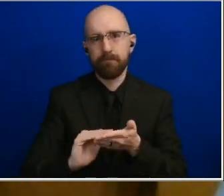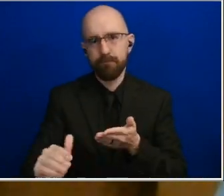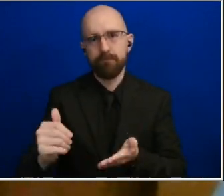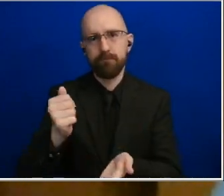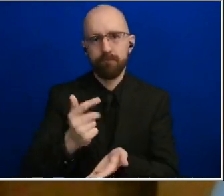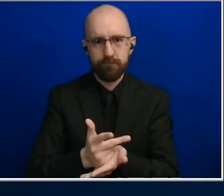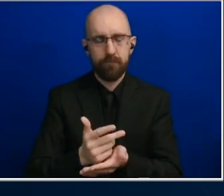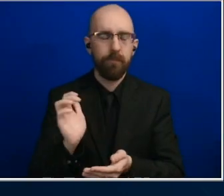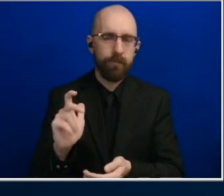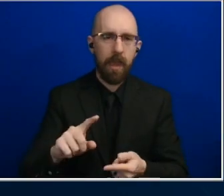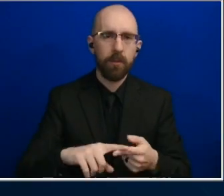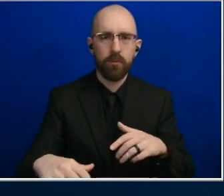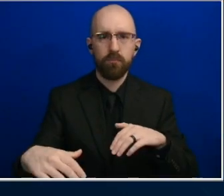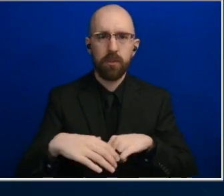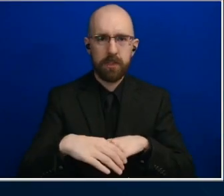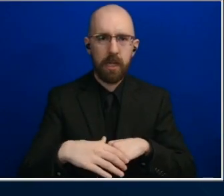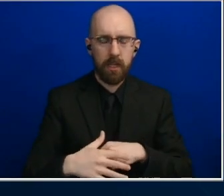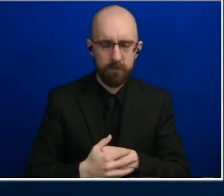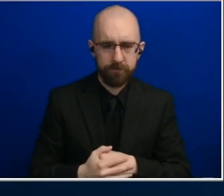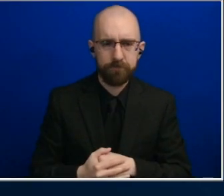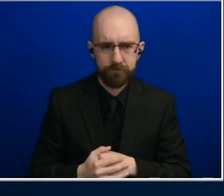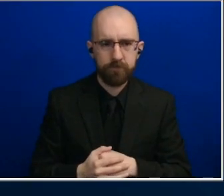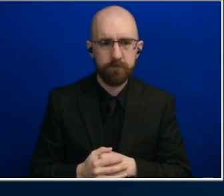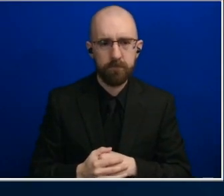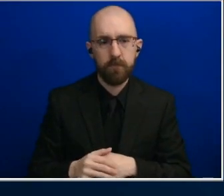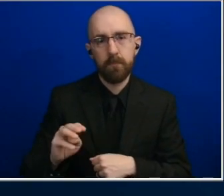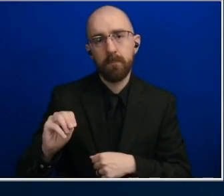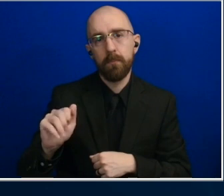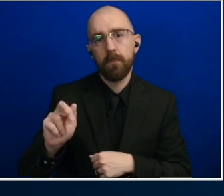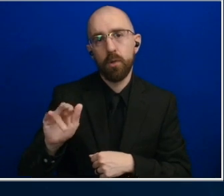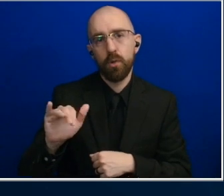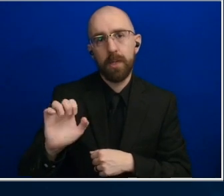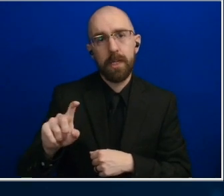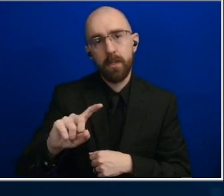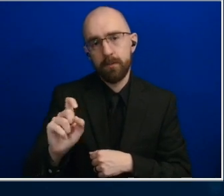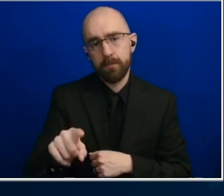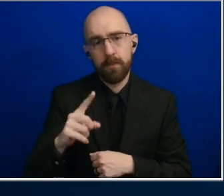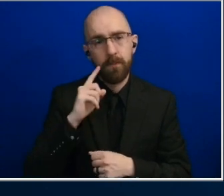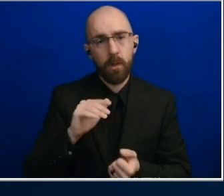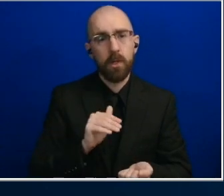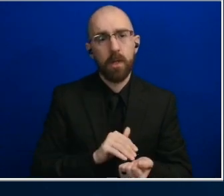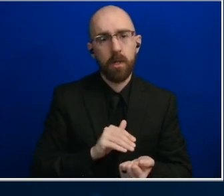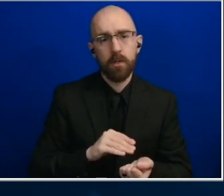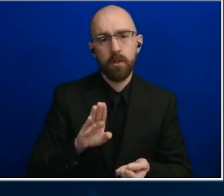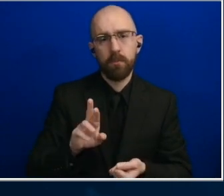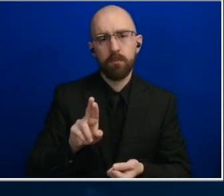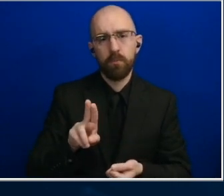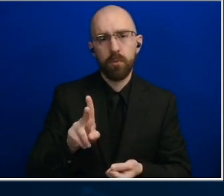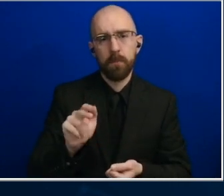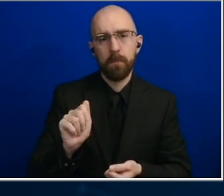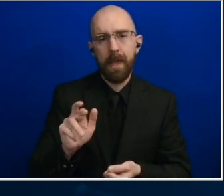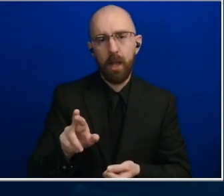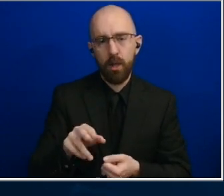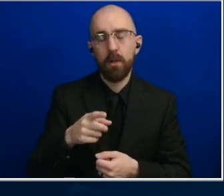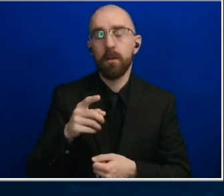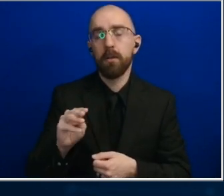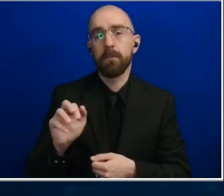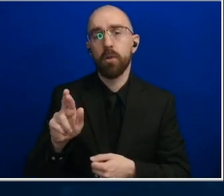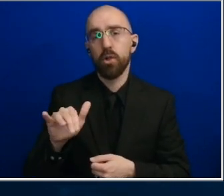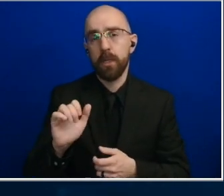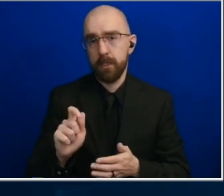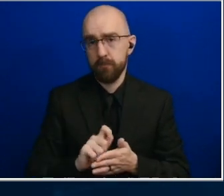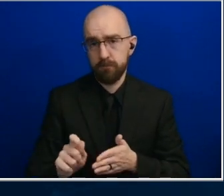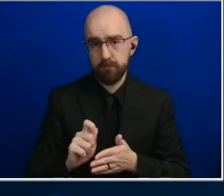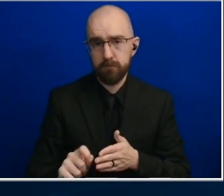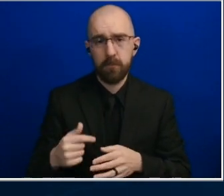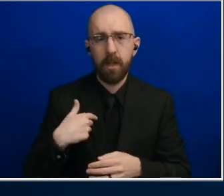prosthetic. And Marie has a question for Dr. Brubaker. Marie writes, I've heard of mirror